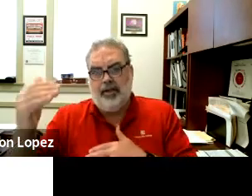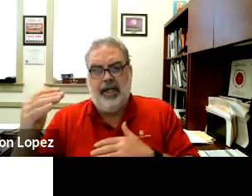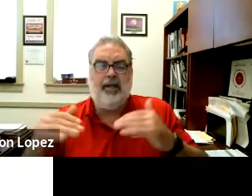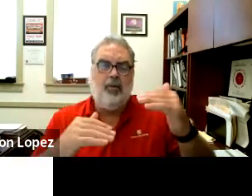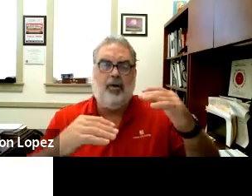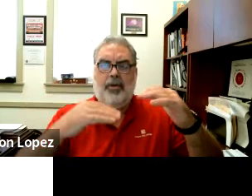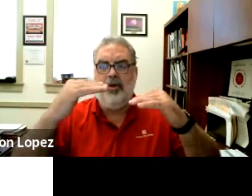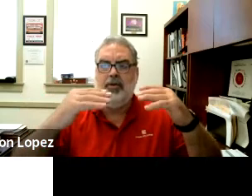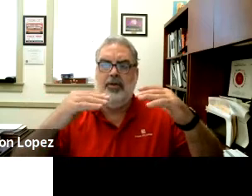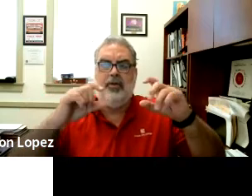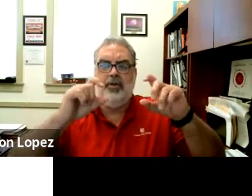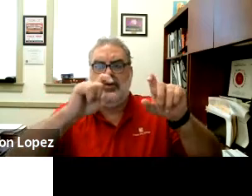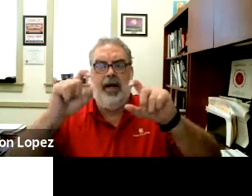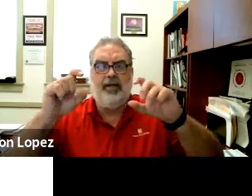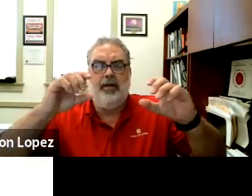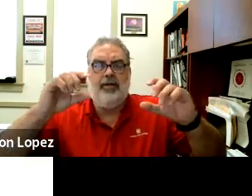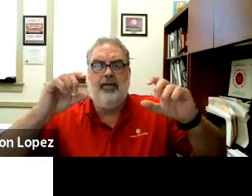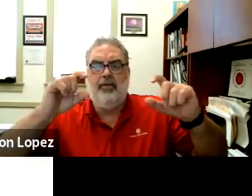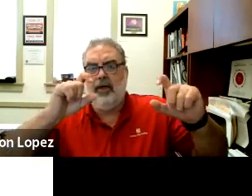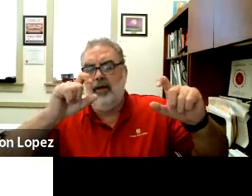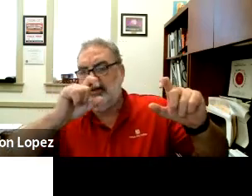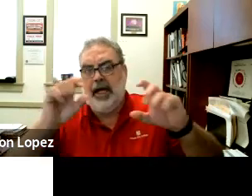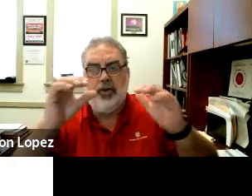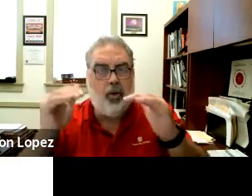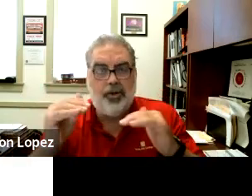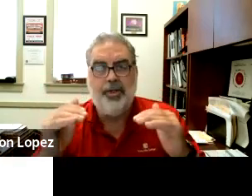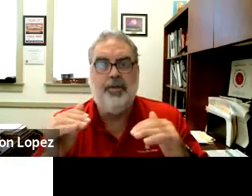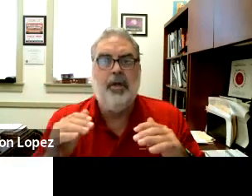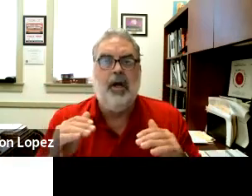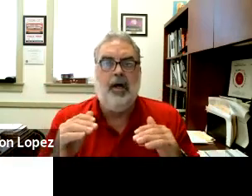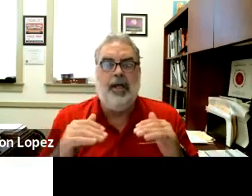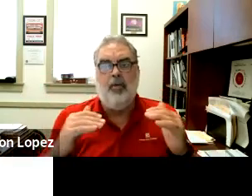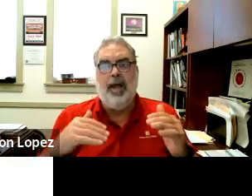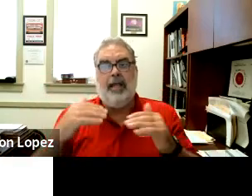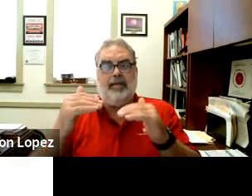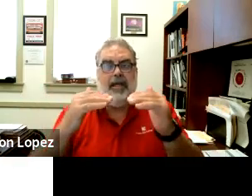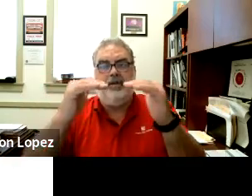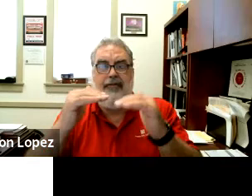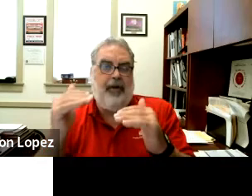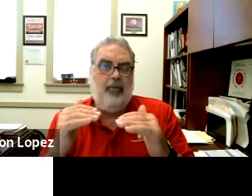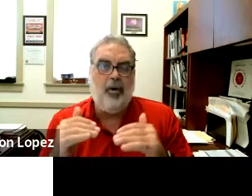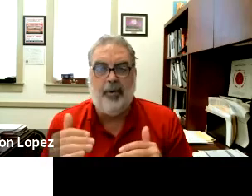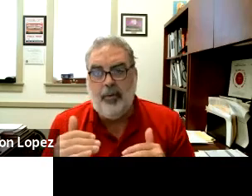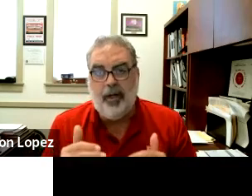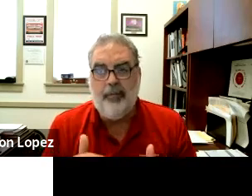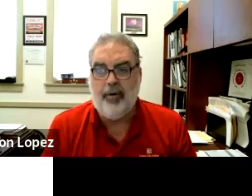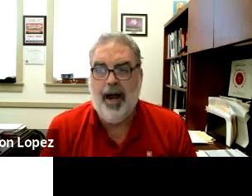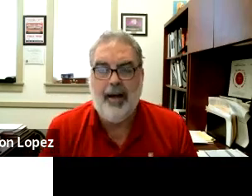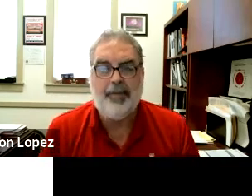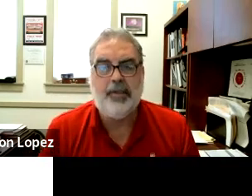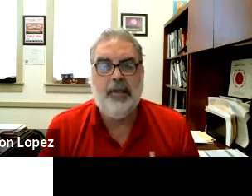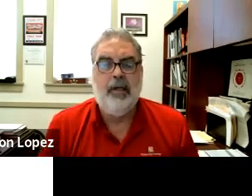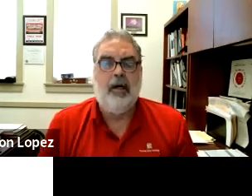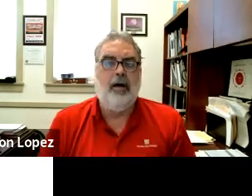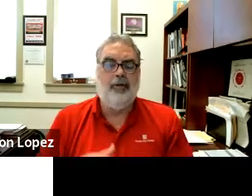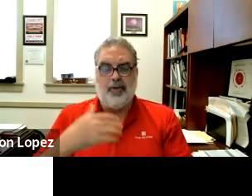the dean can work with you to try to schedule courses in a way that seems to fit more appropriately,